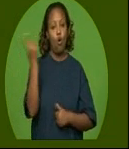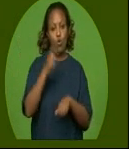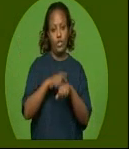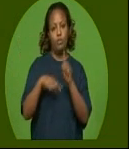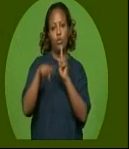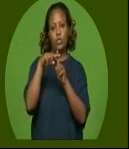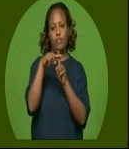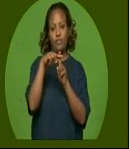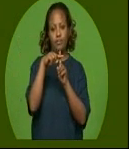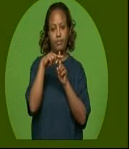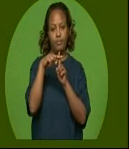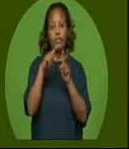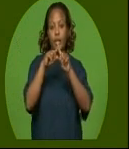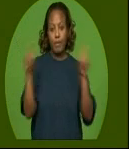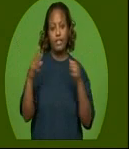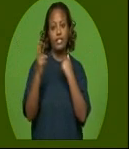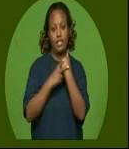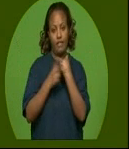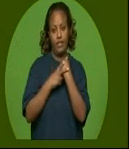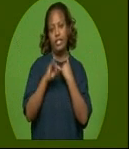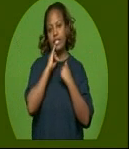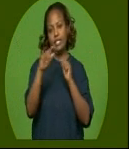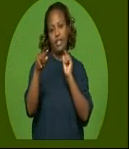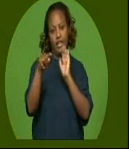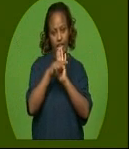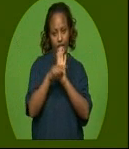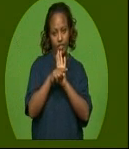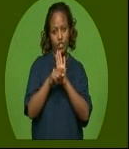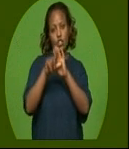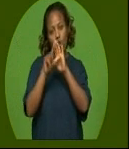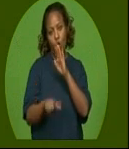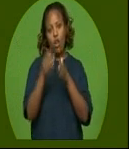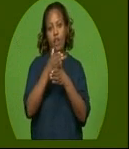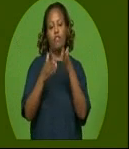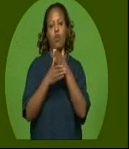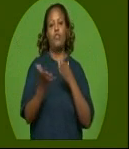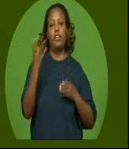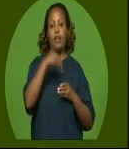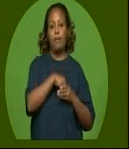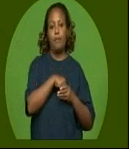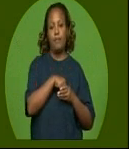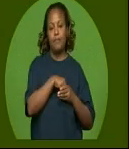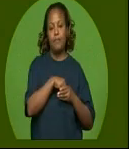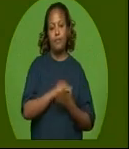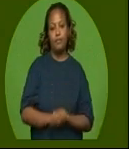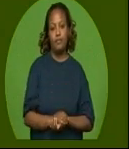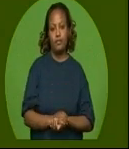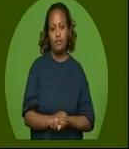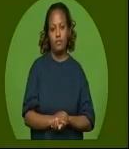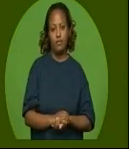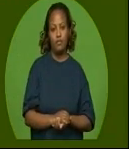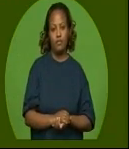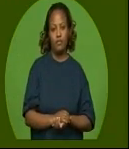consumption is always positive, but saving is negative at low levels of income.